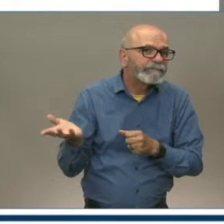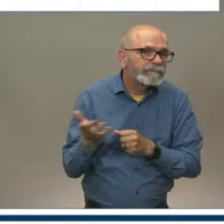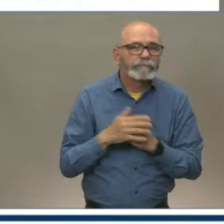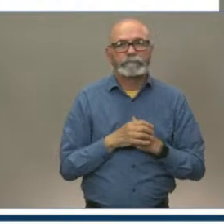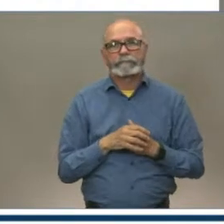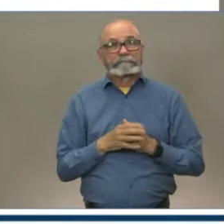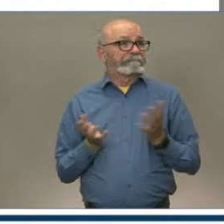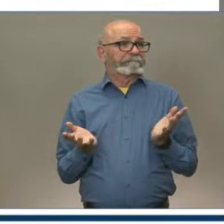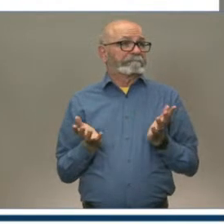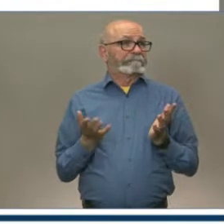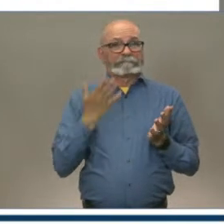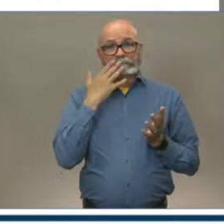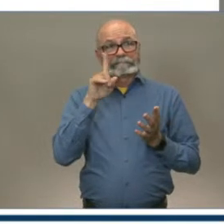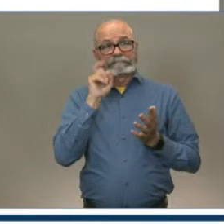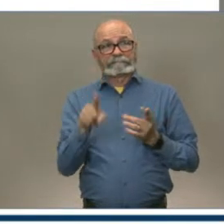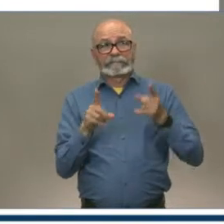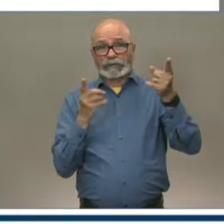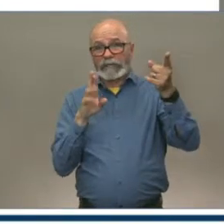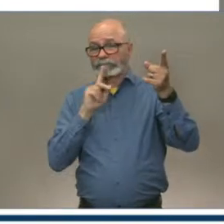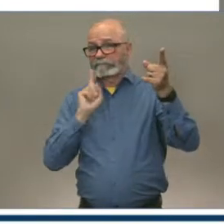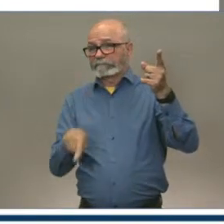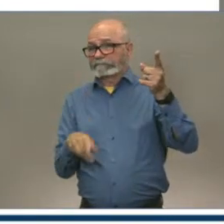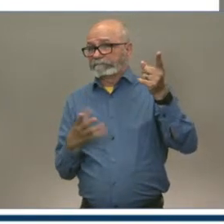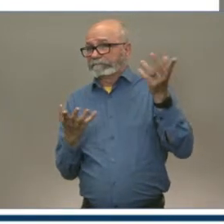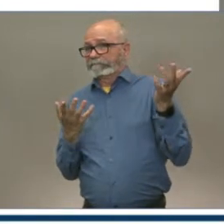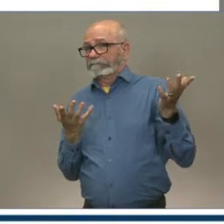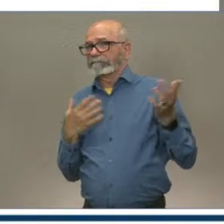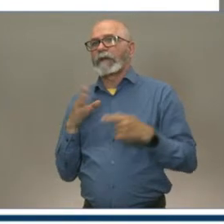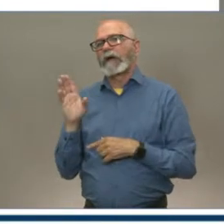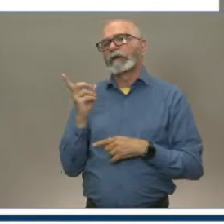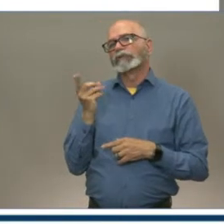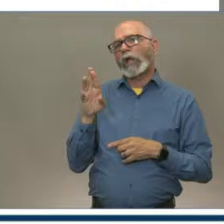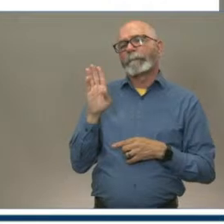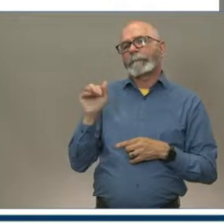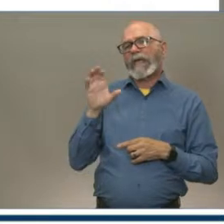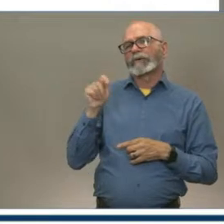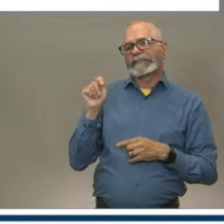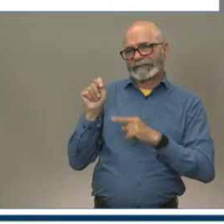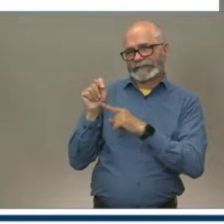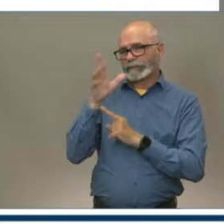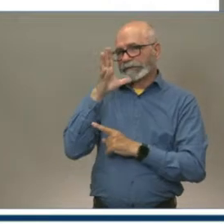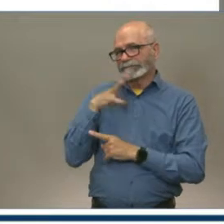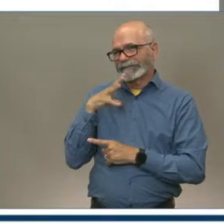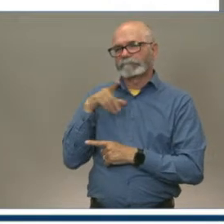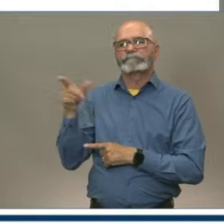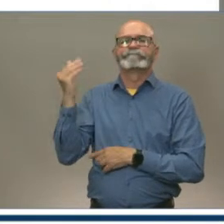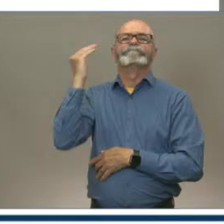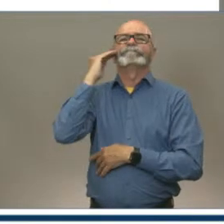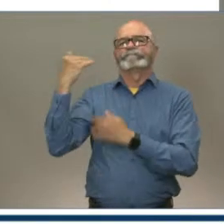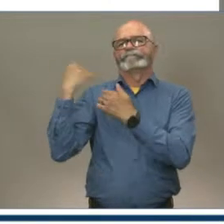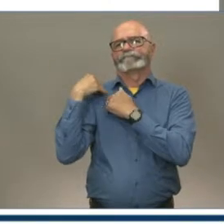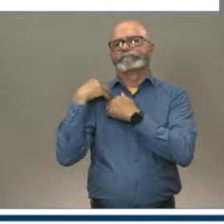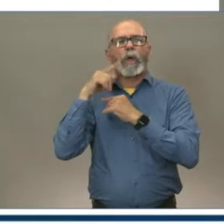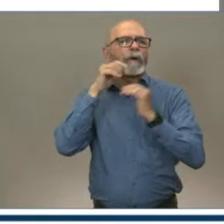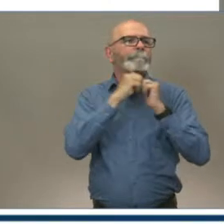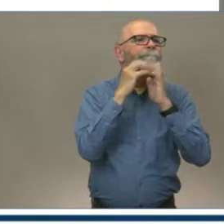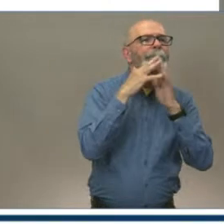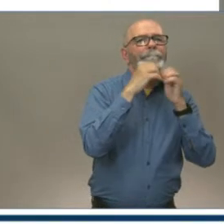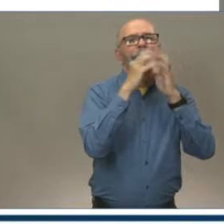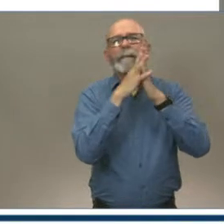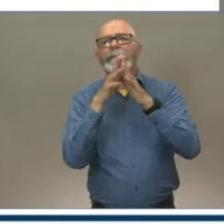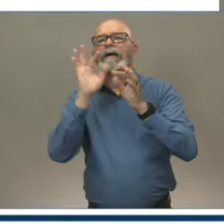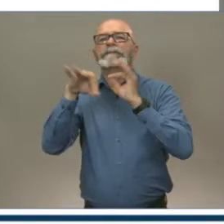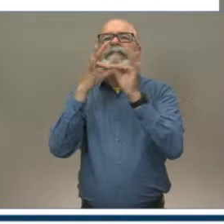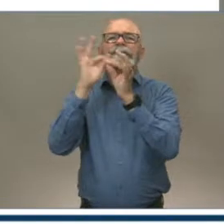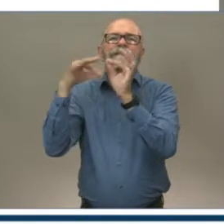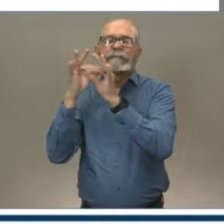one component. Dr. Lisa Baird and her team are leading that pop-up testing of volunteer-driven. We also have we're working